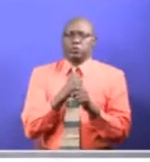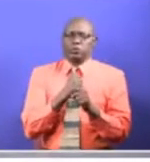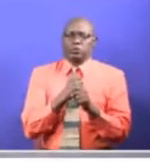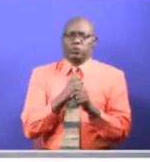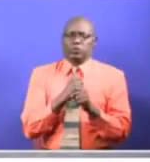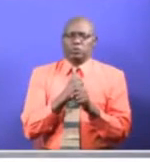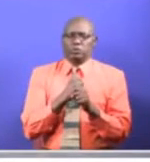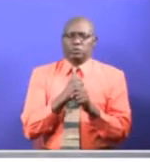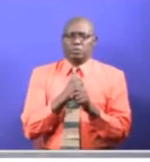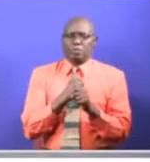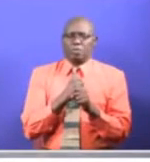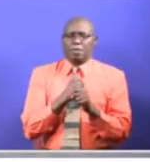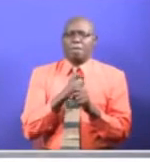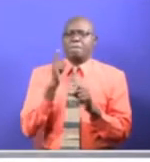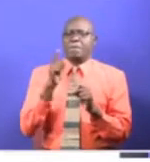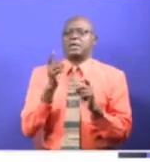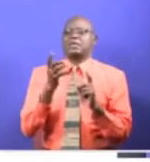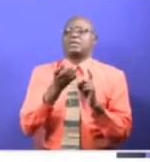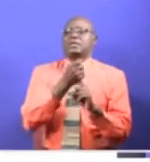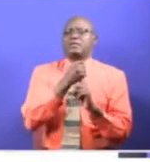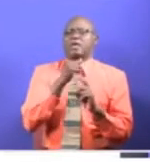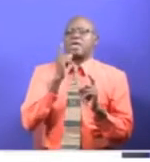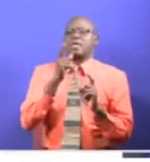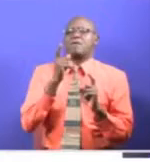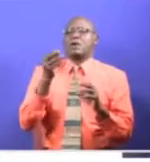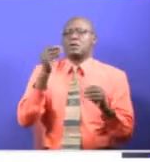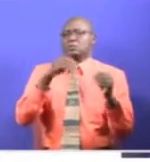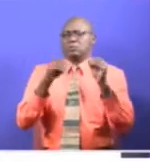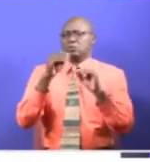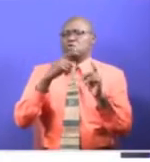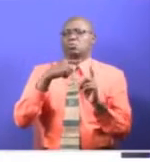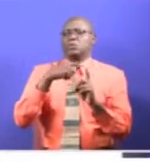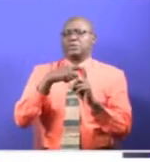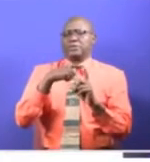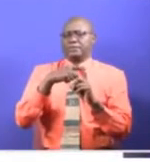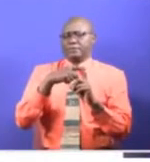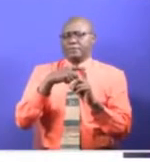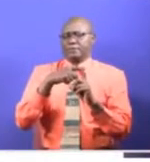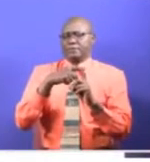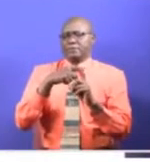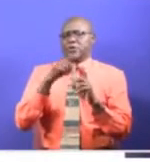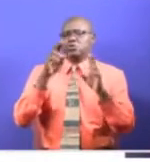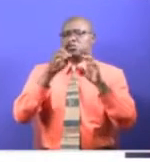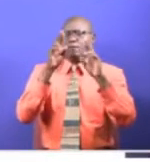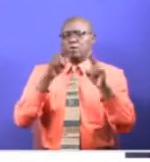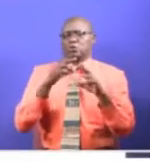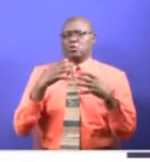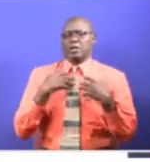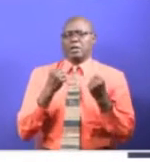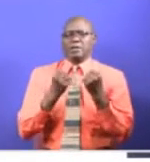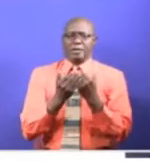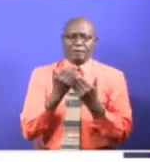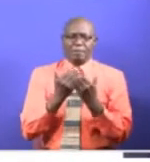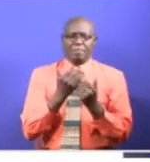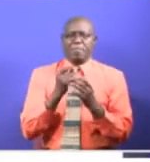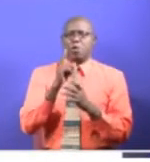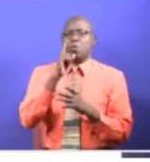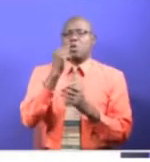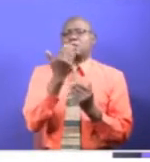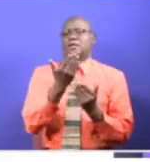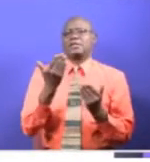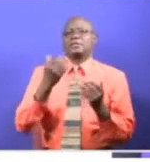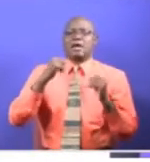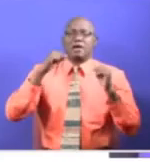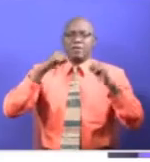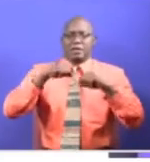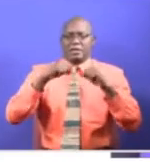bare minimums that we must achieve if we are to contribute positively towards universal healthcare. And one of the things that we have